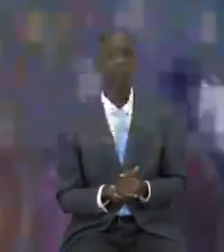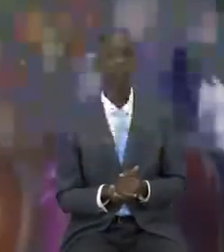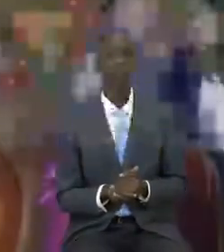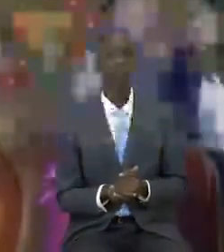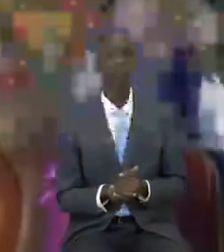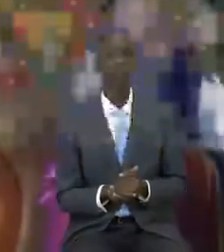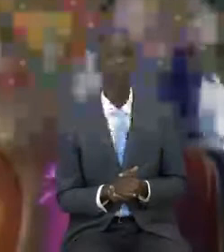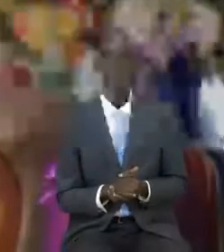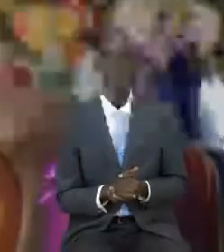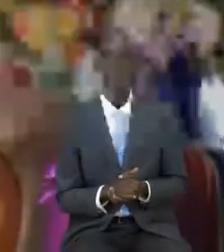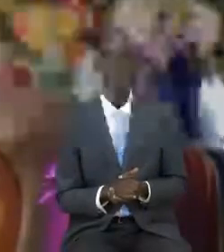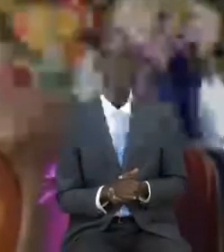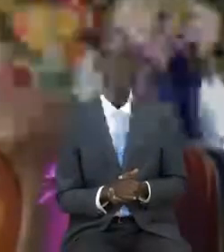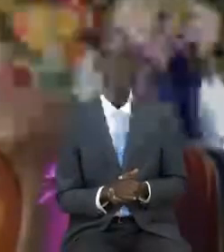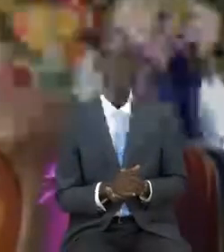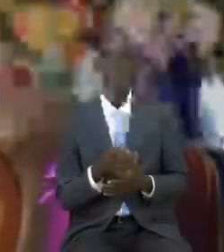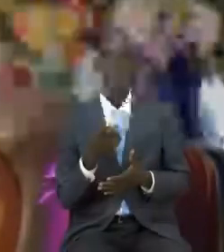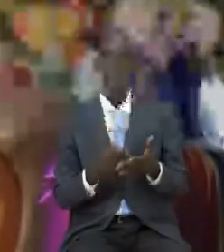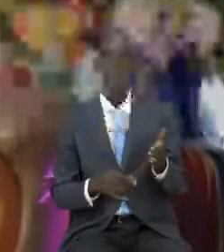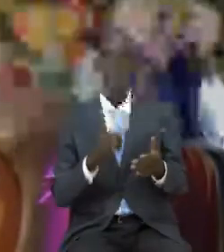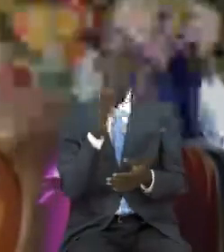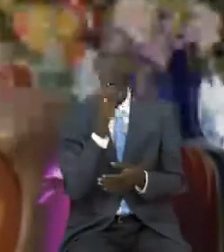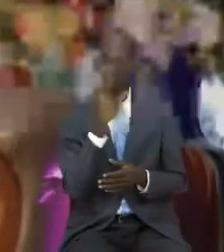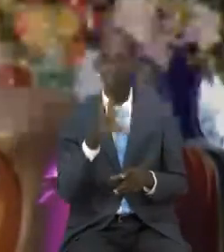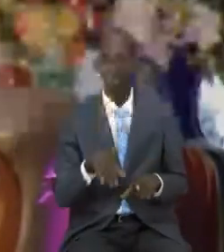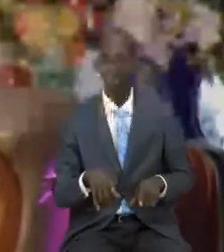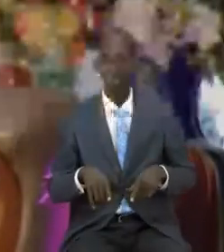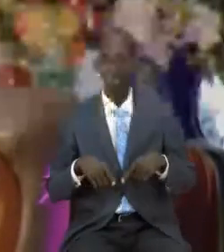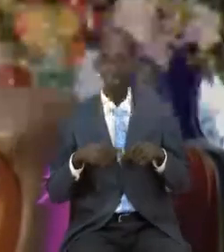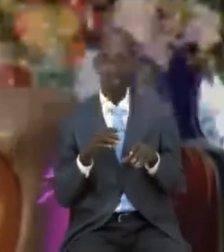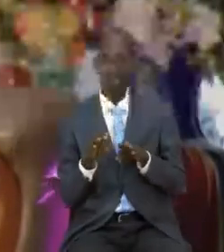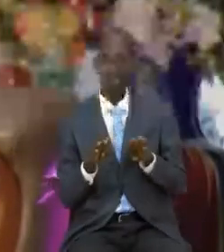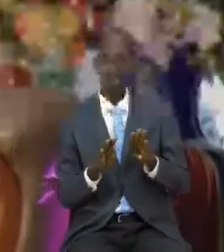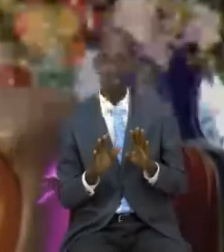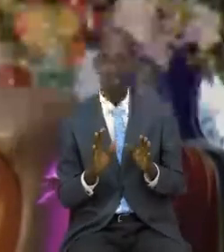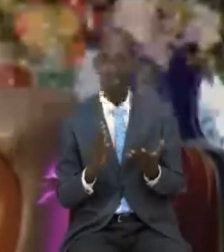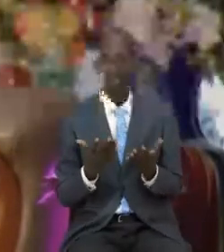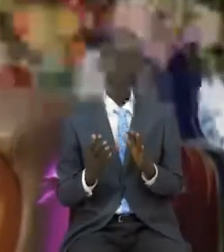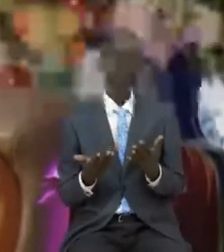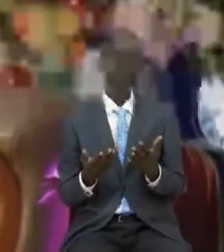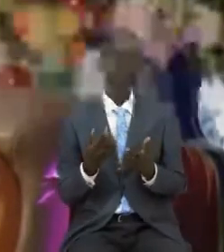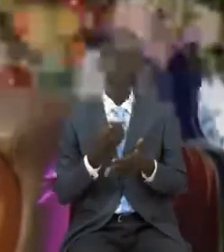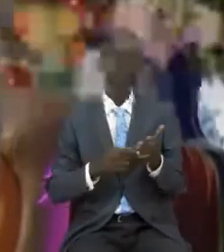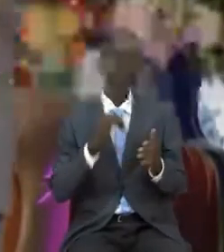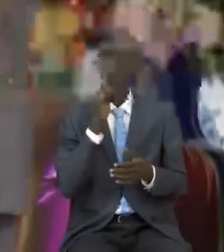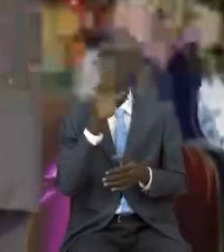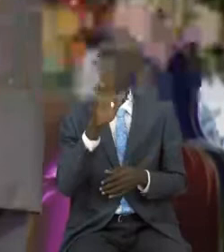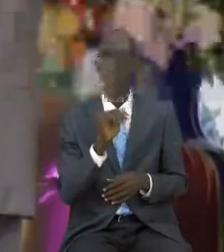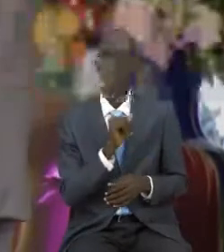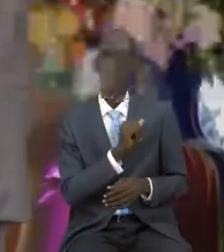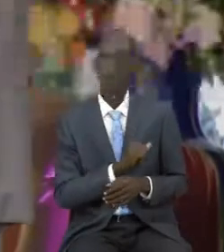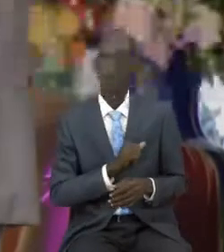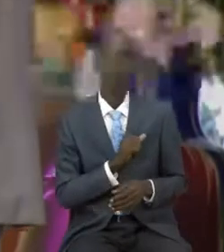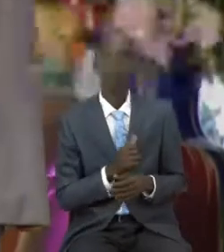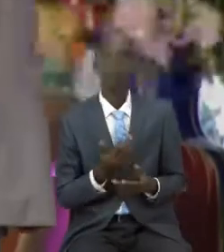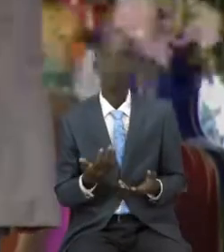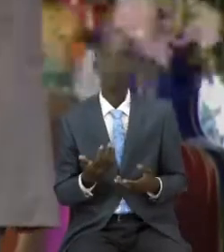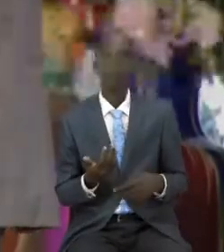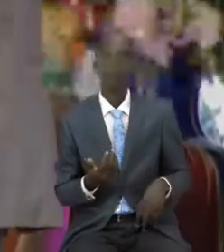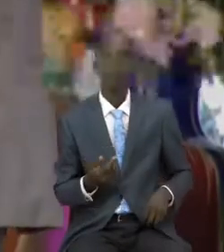what's your lifestyle? What's your attitude? Are you a